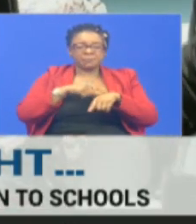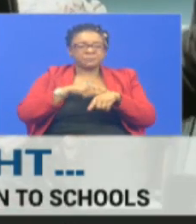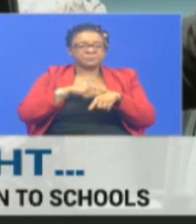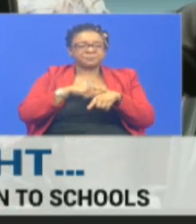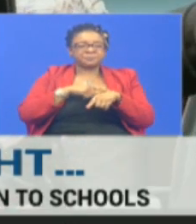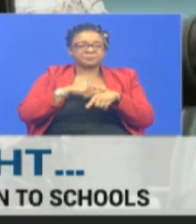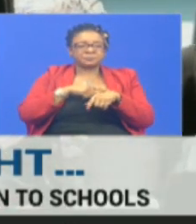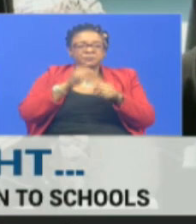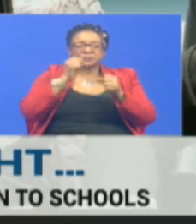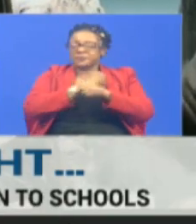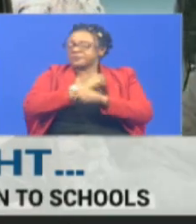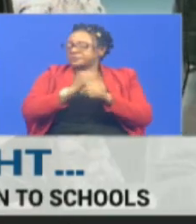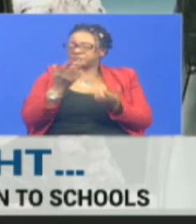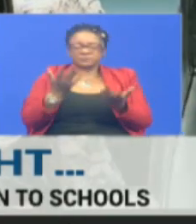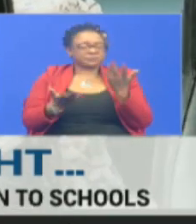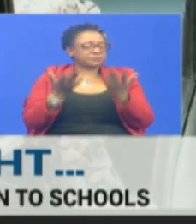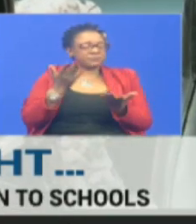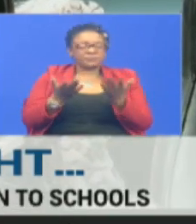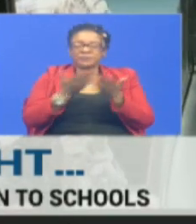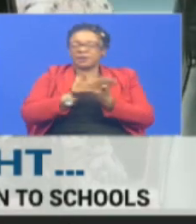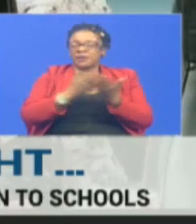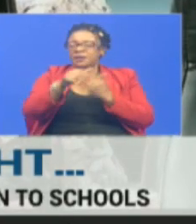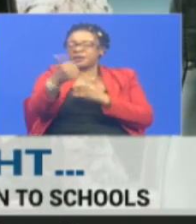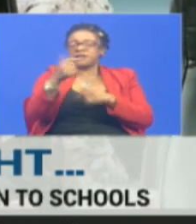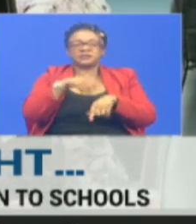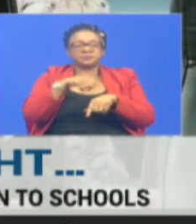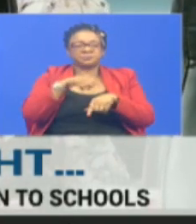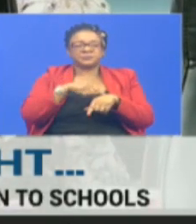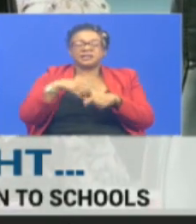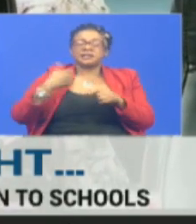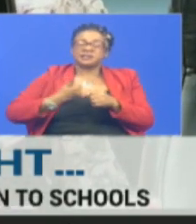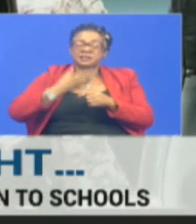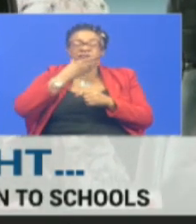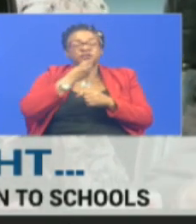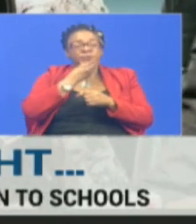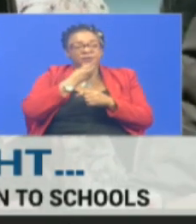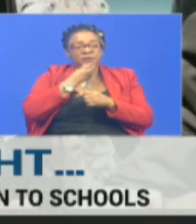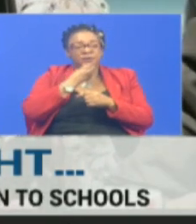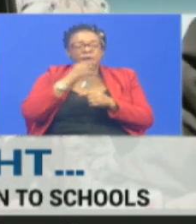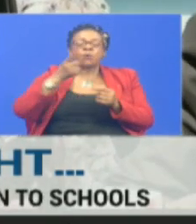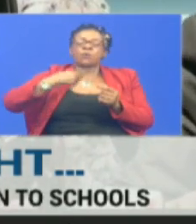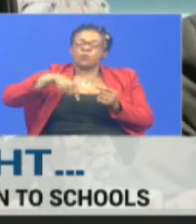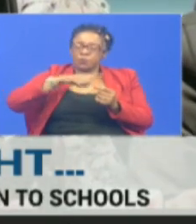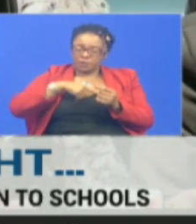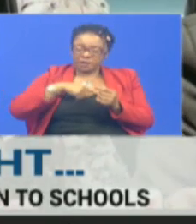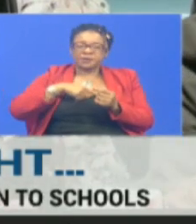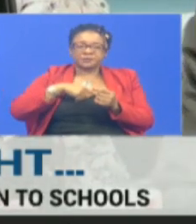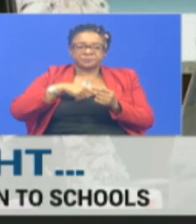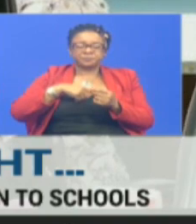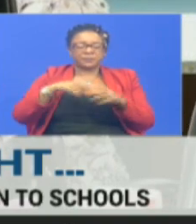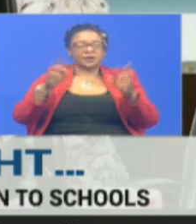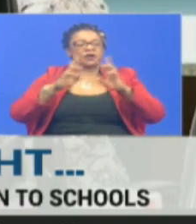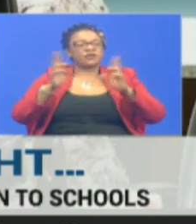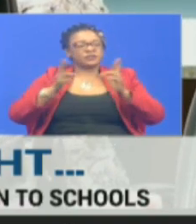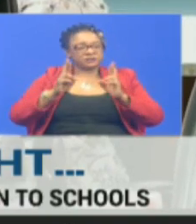cannot be compared to any other time. Ladies and gentlemen, we are all prepared.